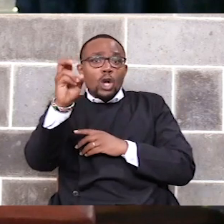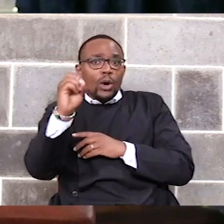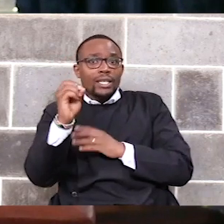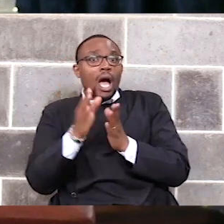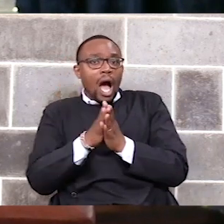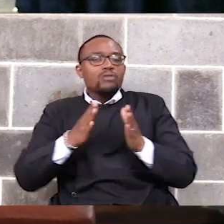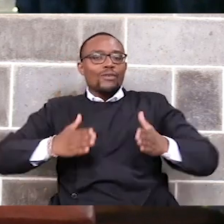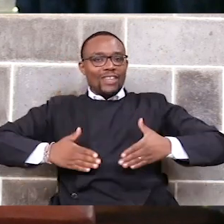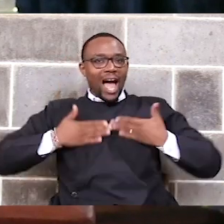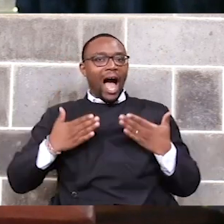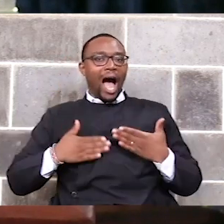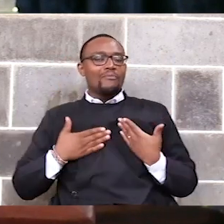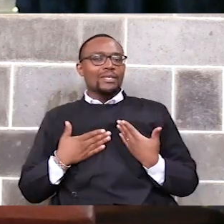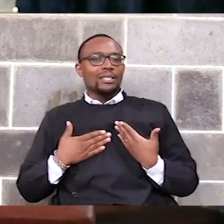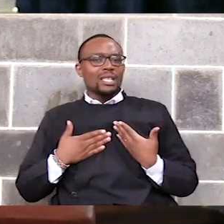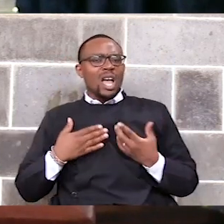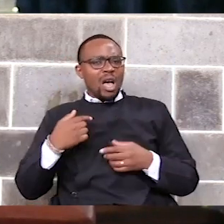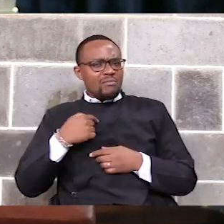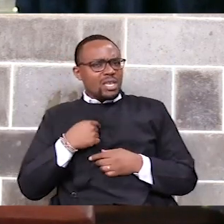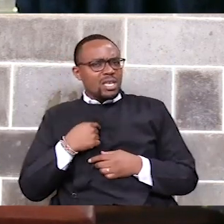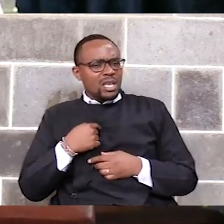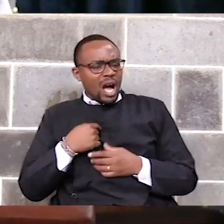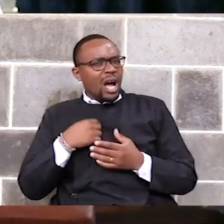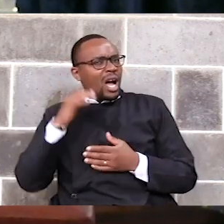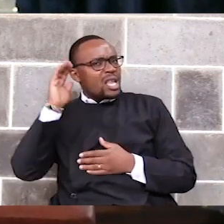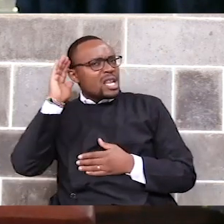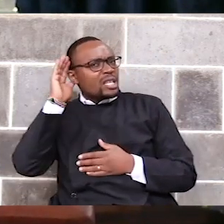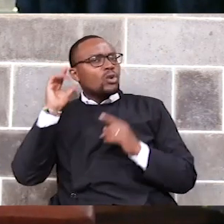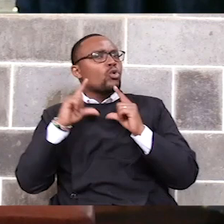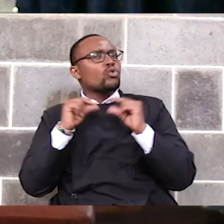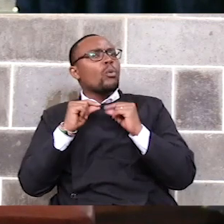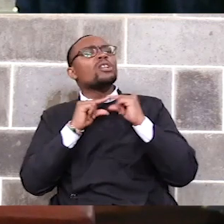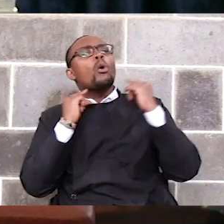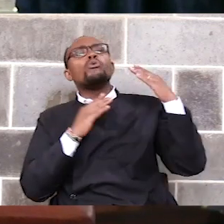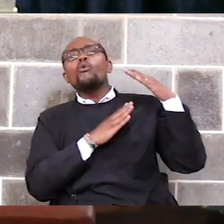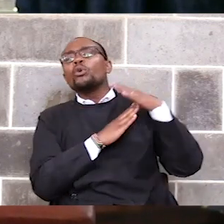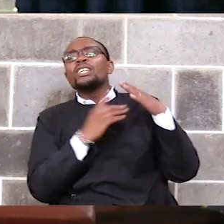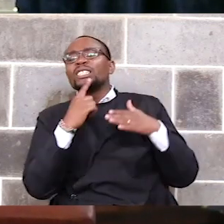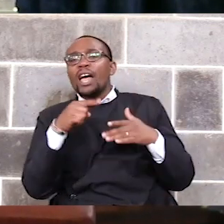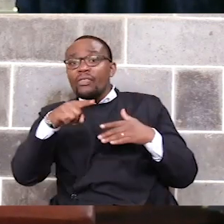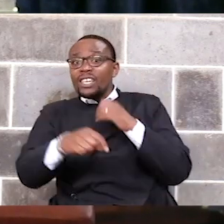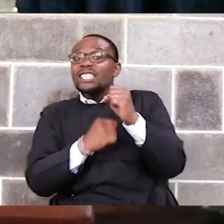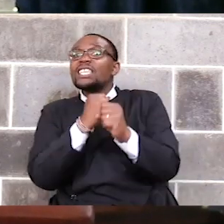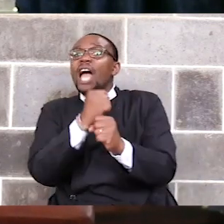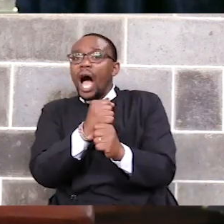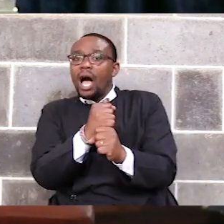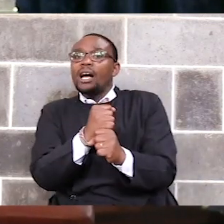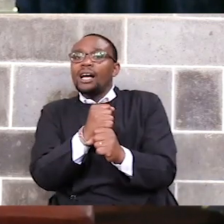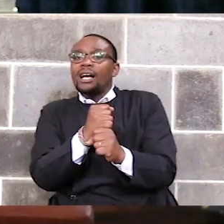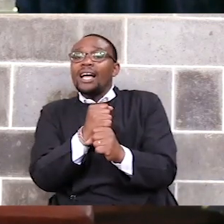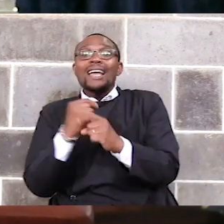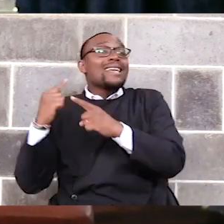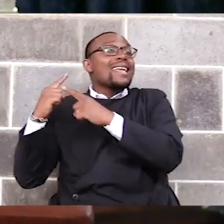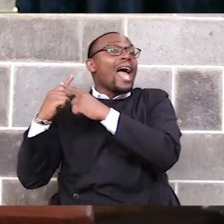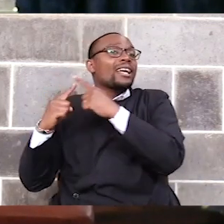us. What caught my attention was what the provost mentioned, that this year, the year 2020, he